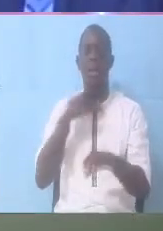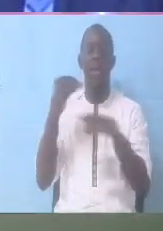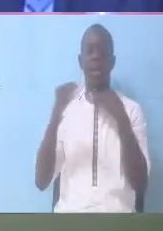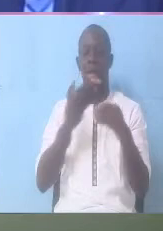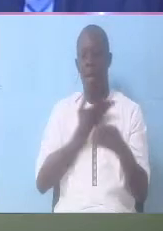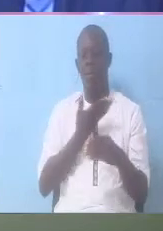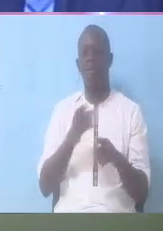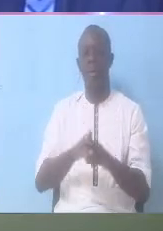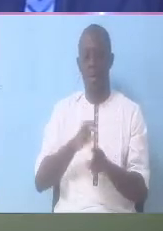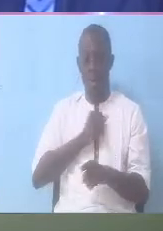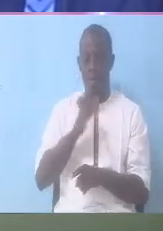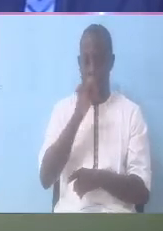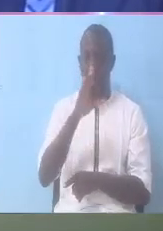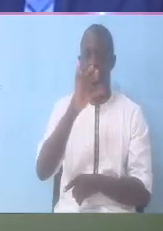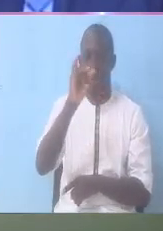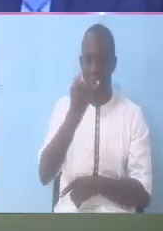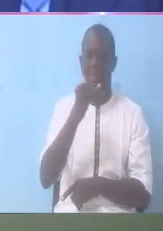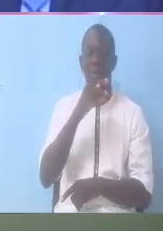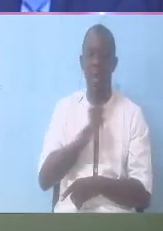yes, sir.